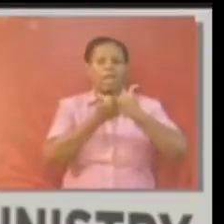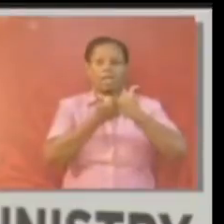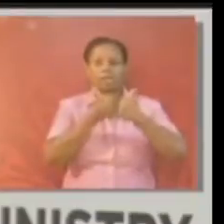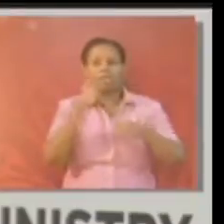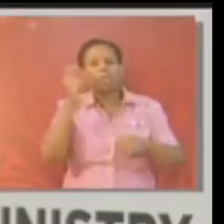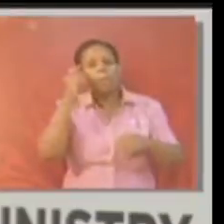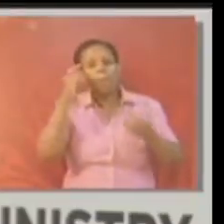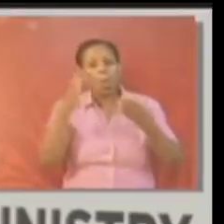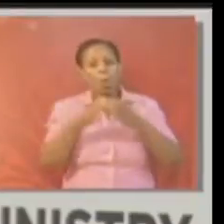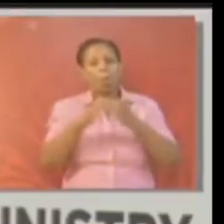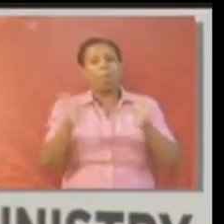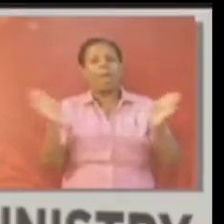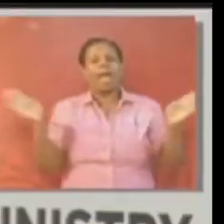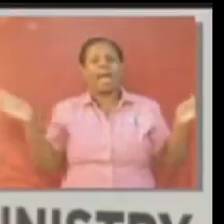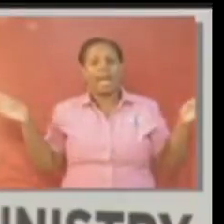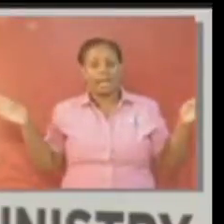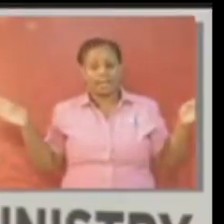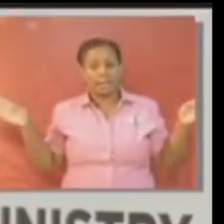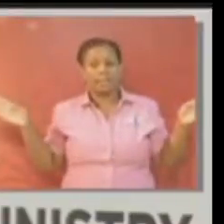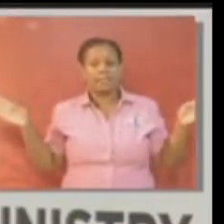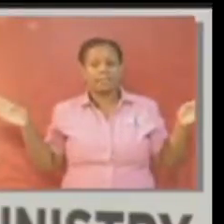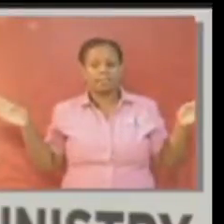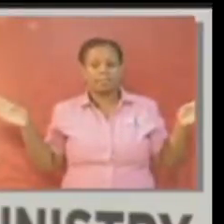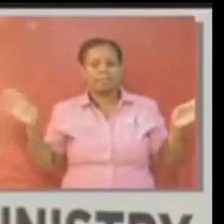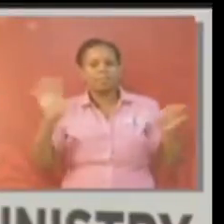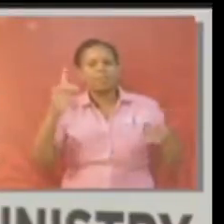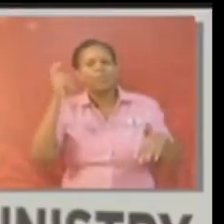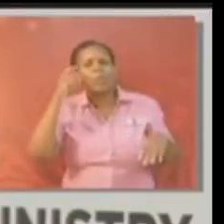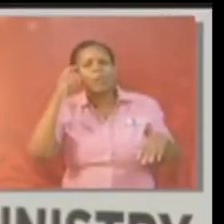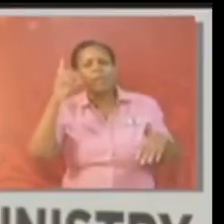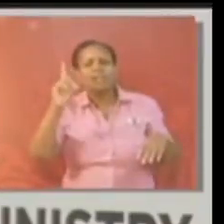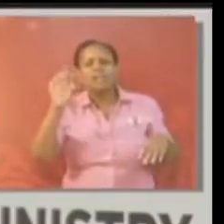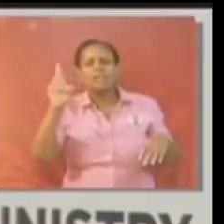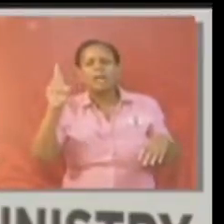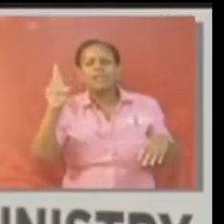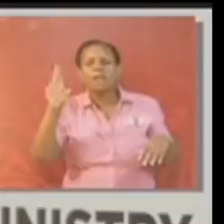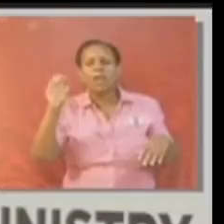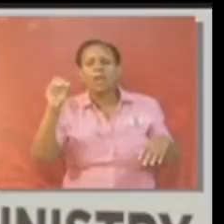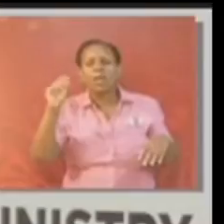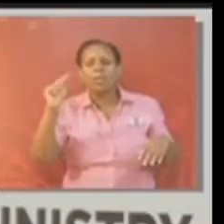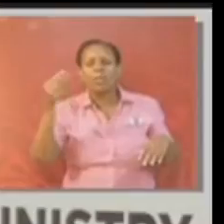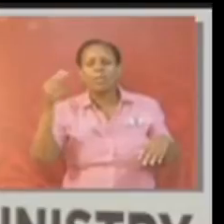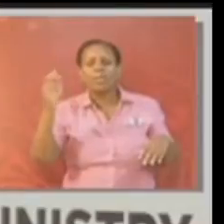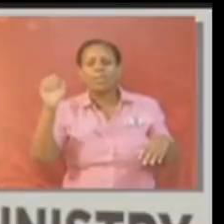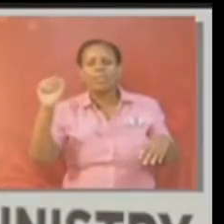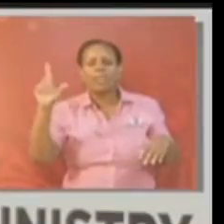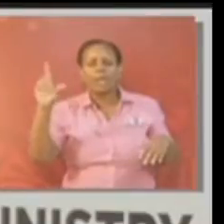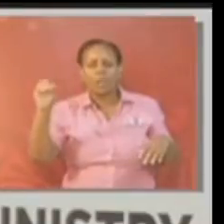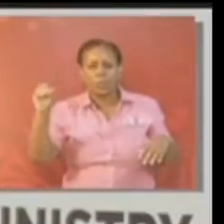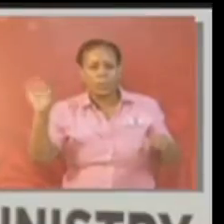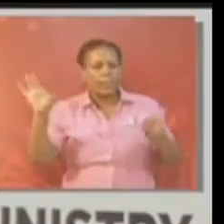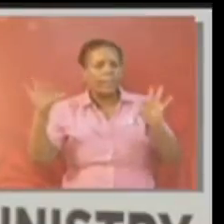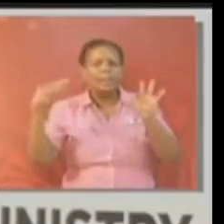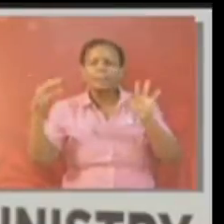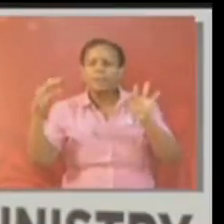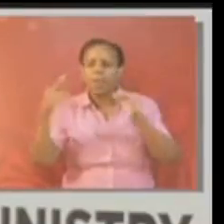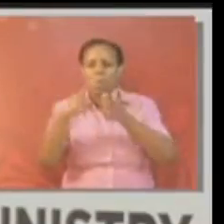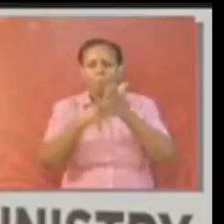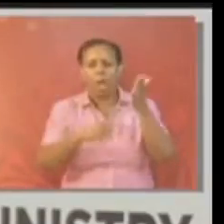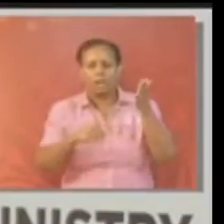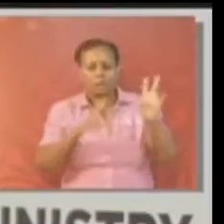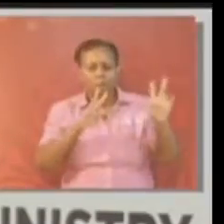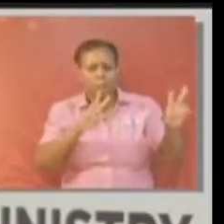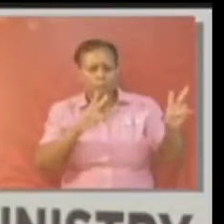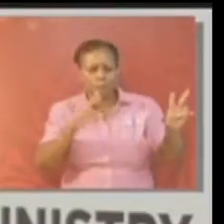had Dr. Otello going into significant detail as to what to look out for in terms of signs and symptoms for different illnesses, depression,